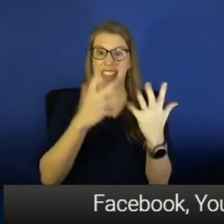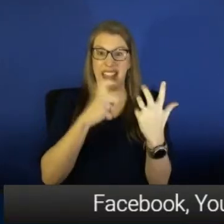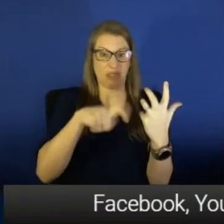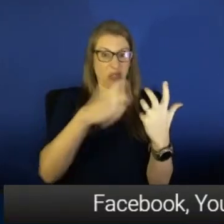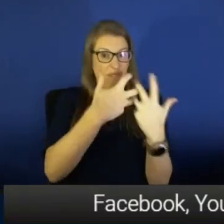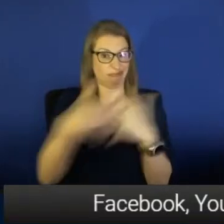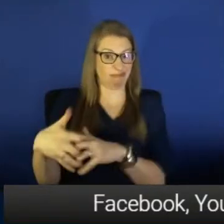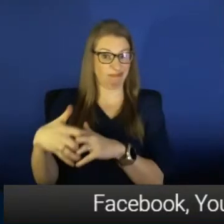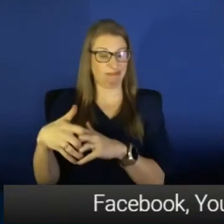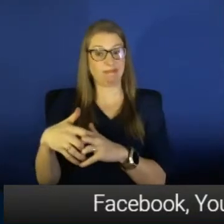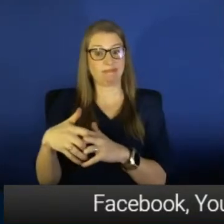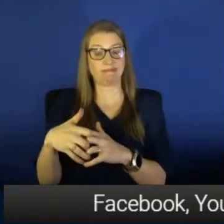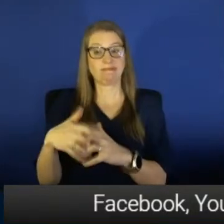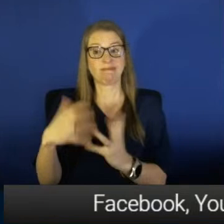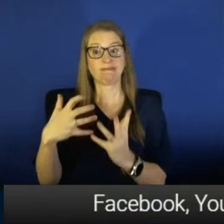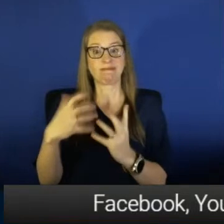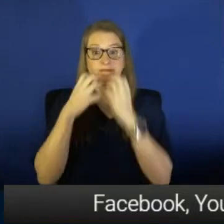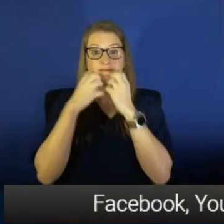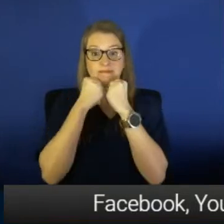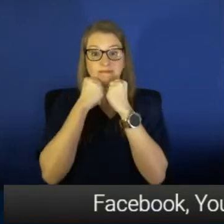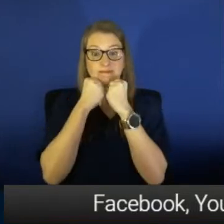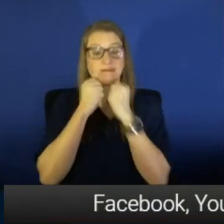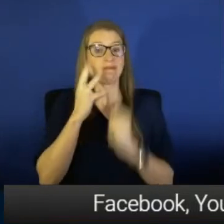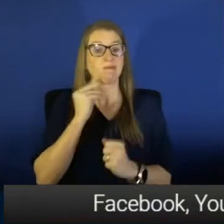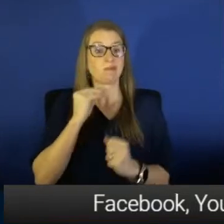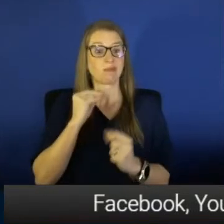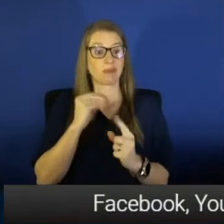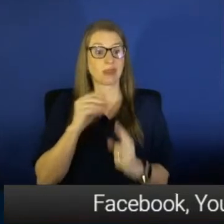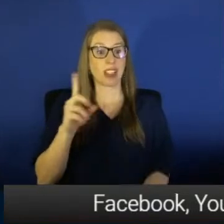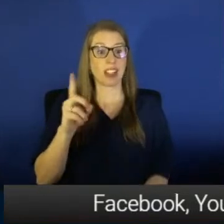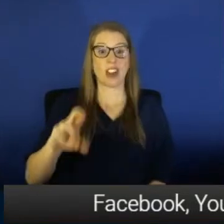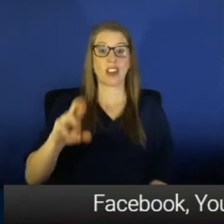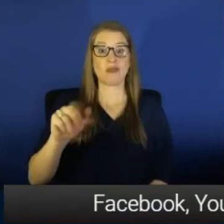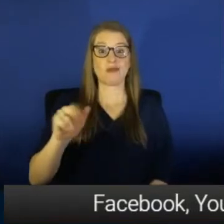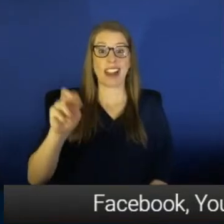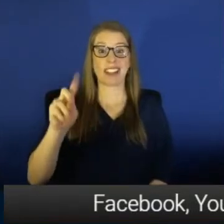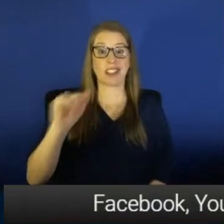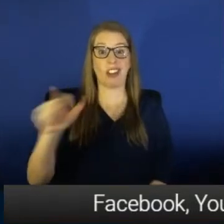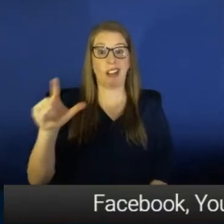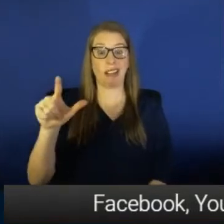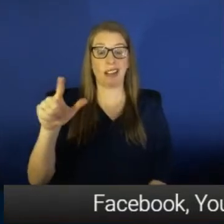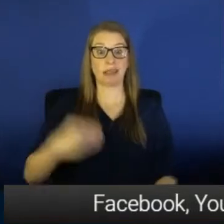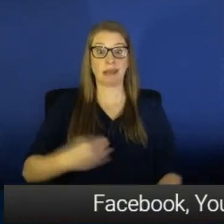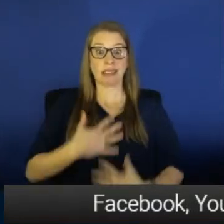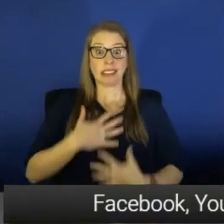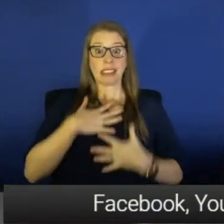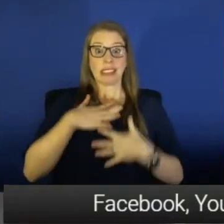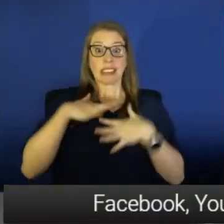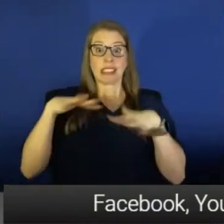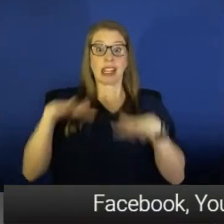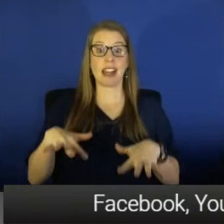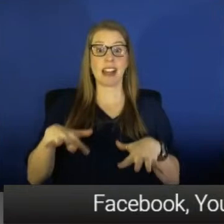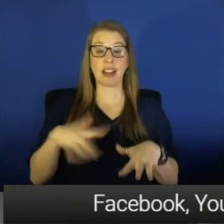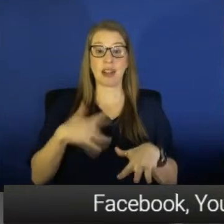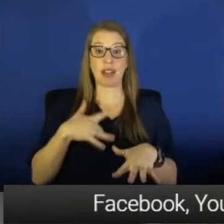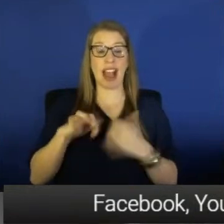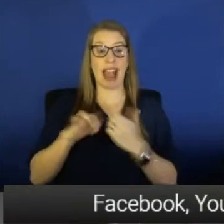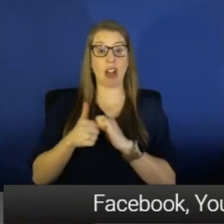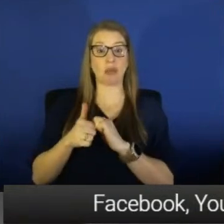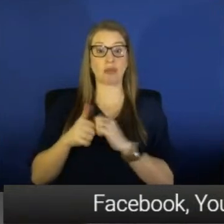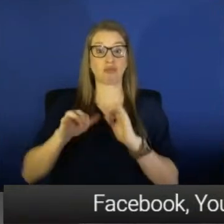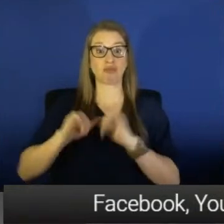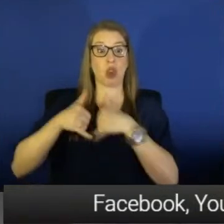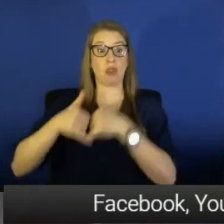Dr. Randall, how are you feeling? Coming down from your high, what was it like standing next to that trophy? It was a